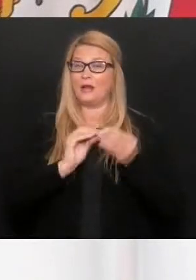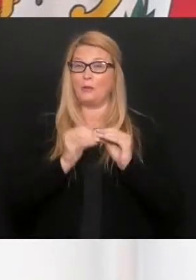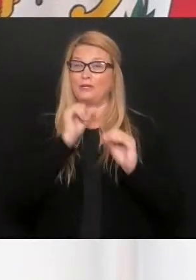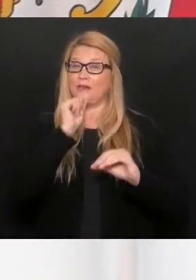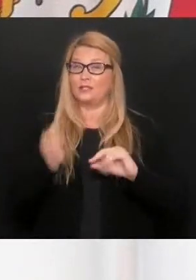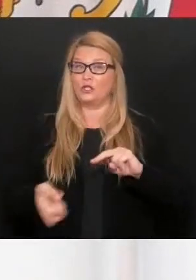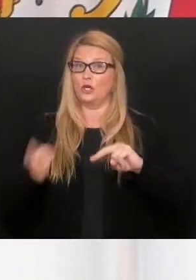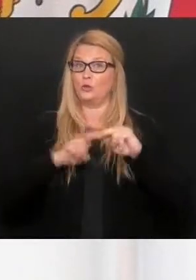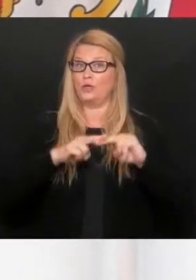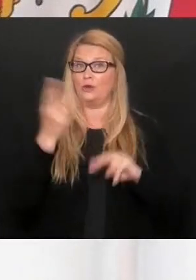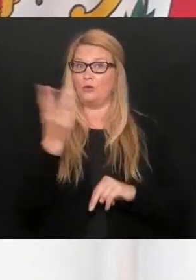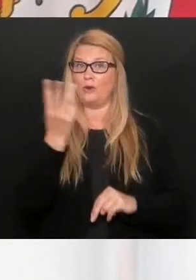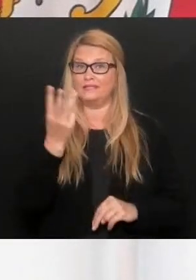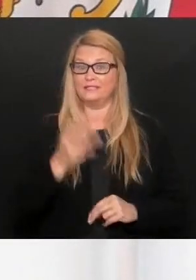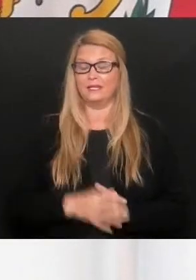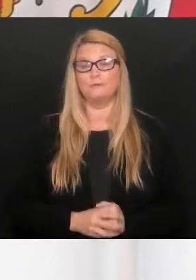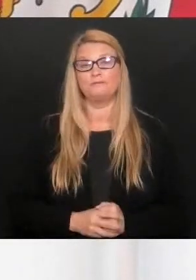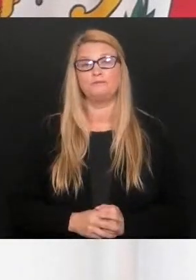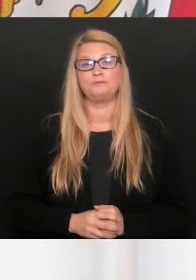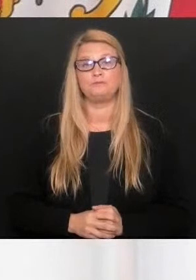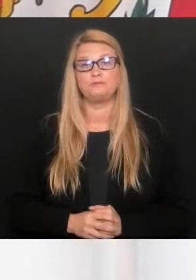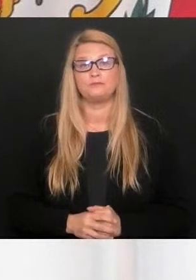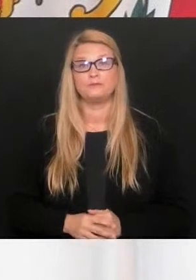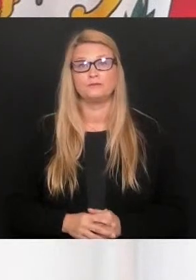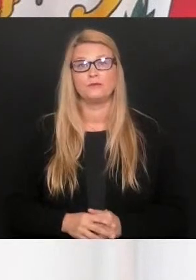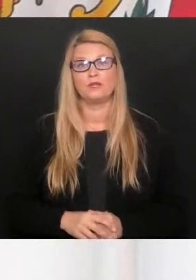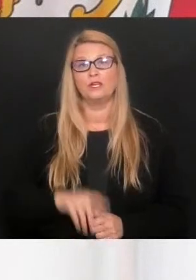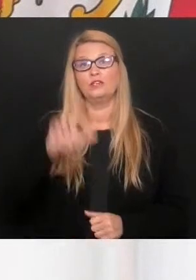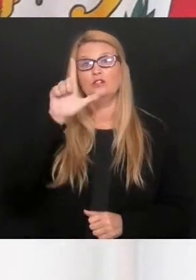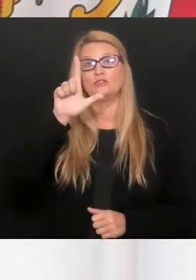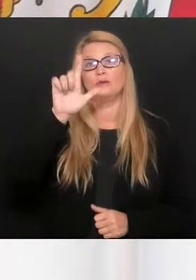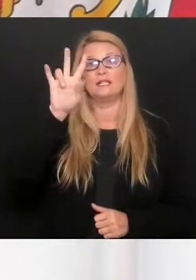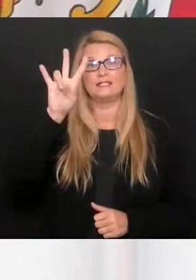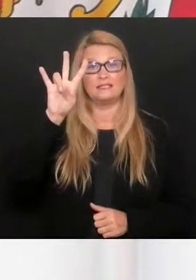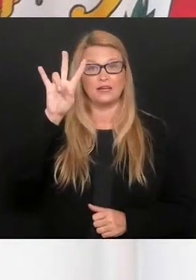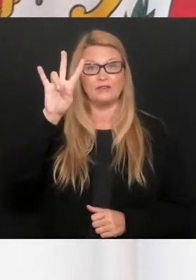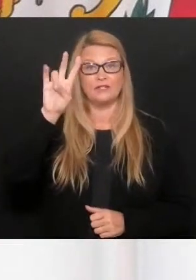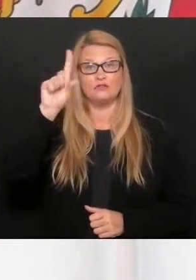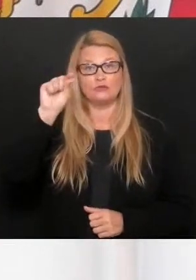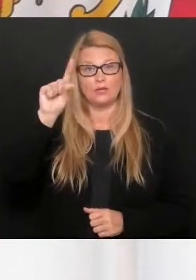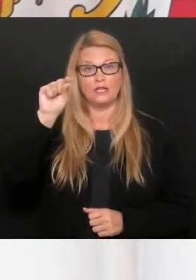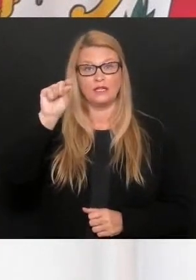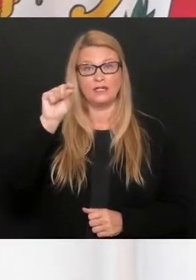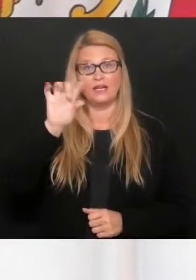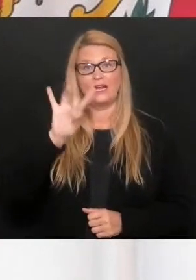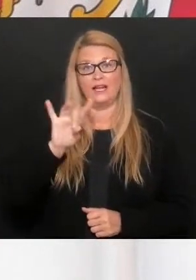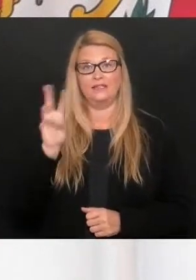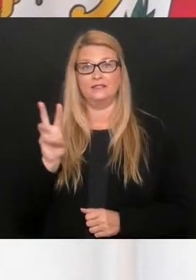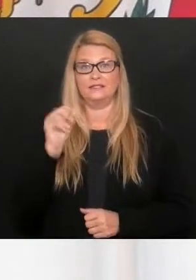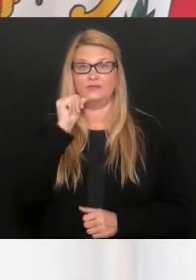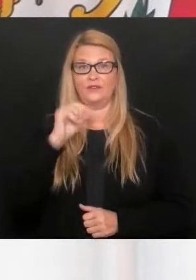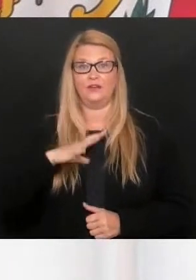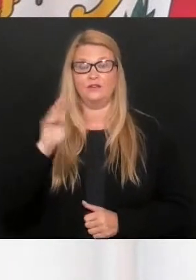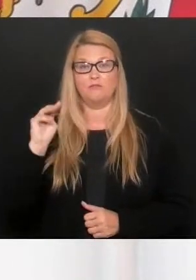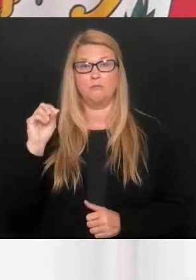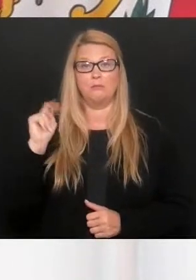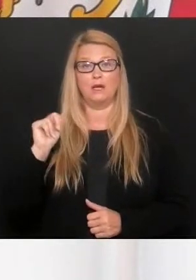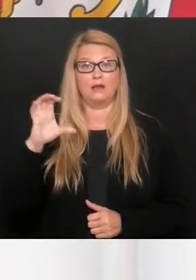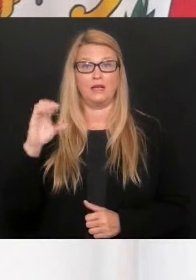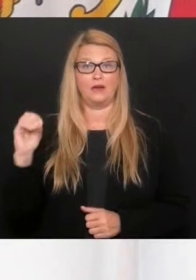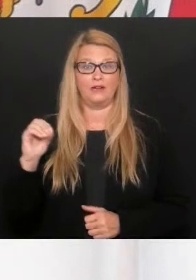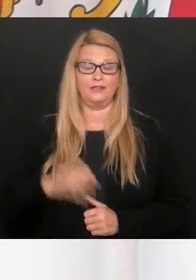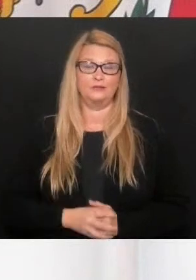but nevertheless, the 10 people that we've lost, the 2,720th death is an 86-year-old female from Monongalia